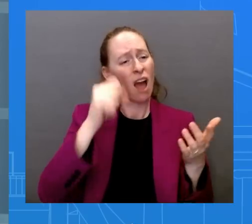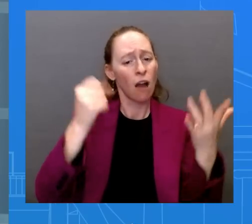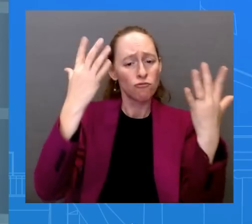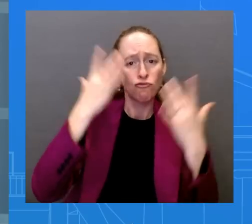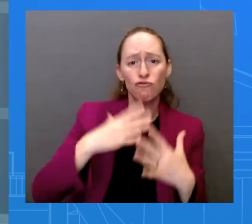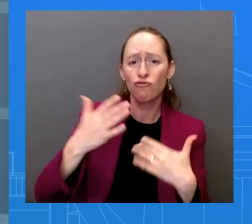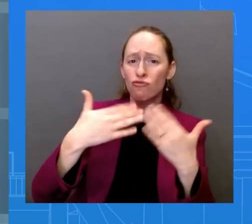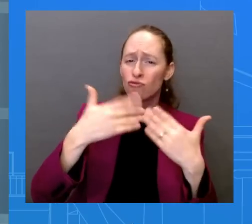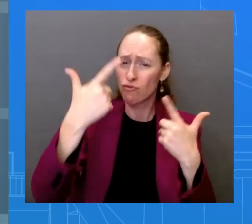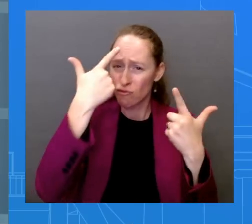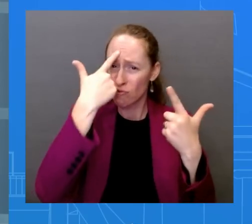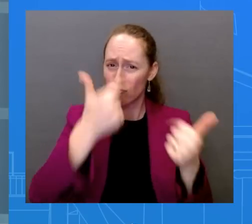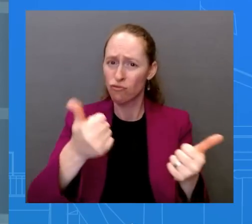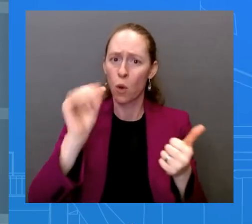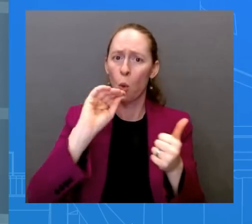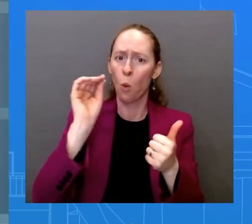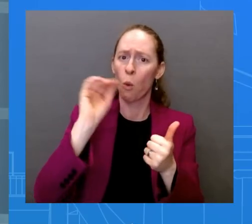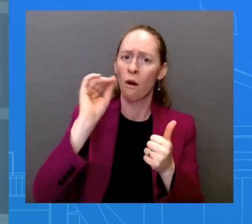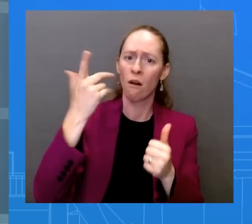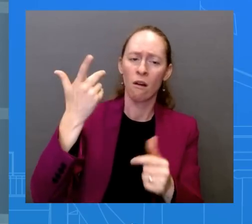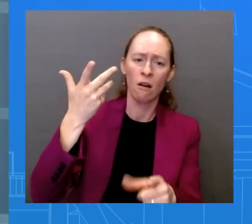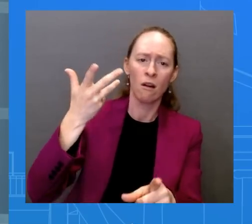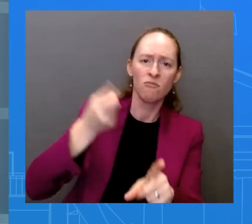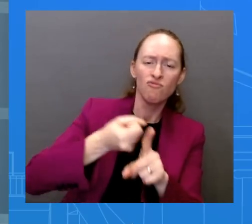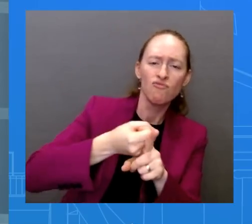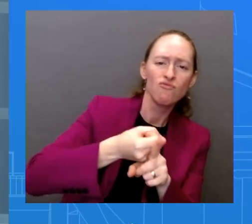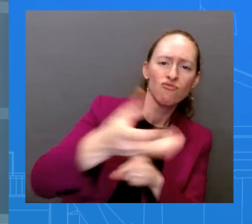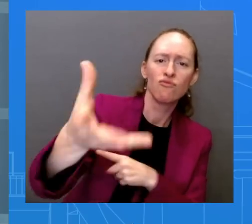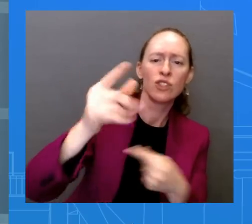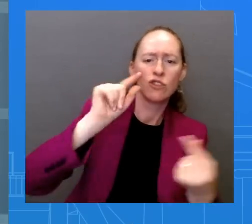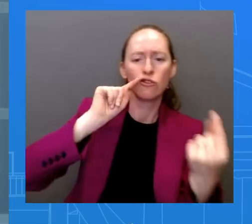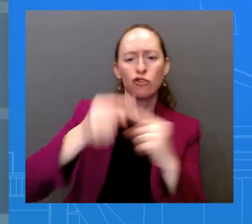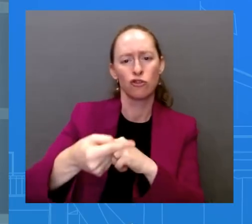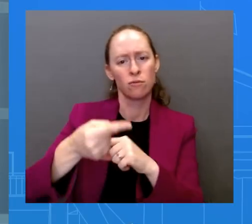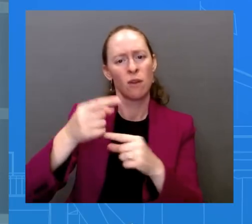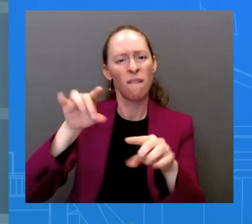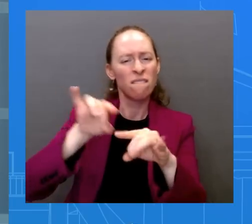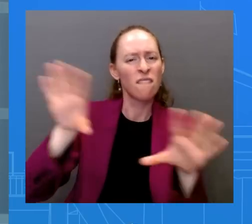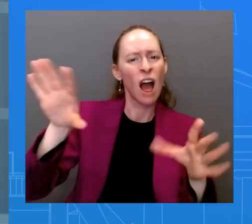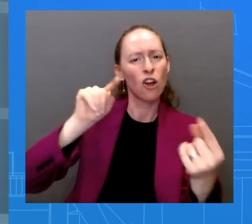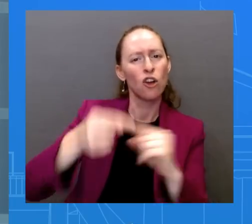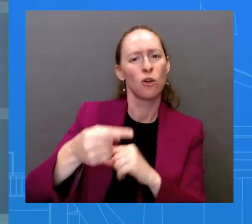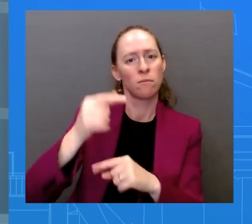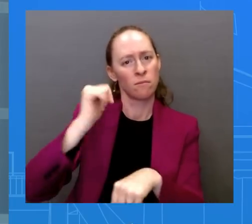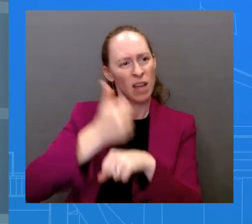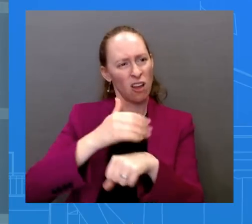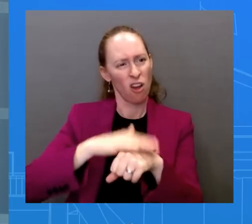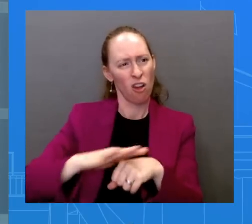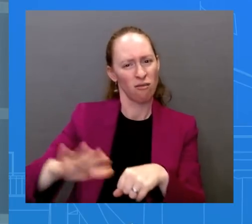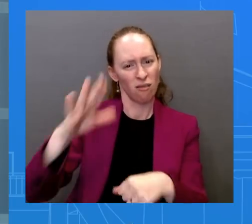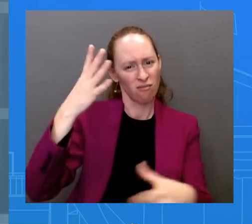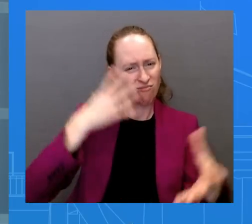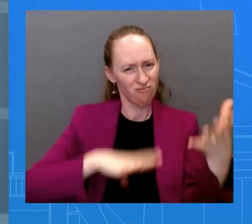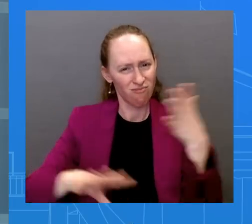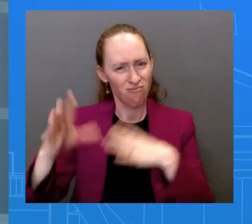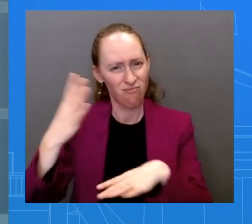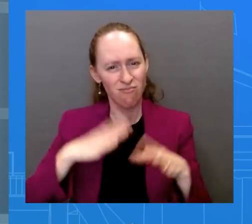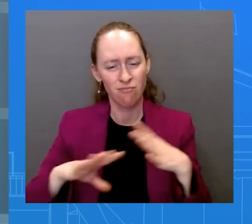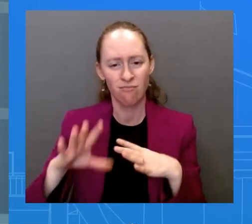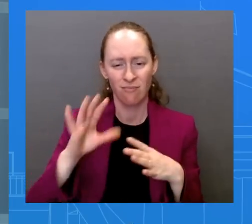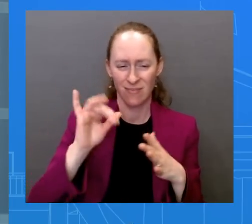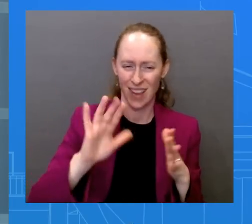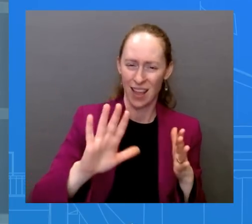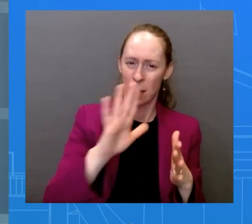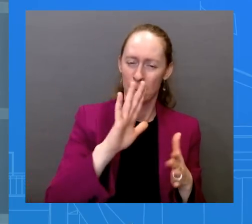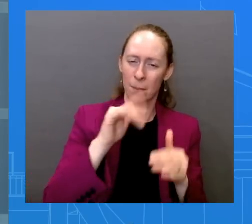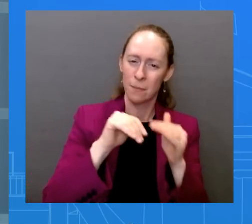end its use of violence against women for exercising their fundamental freedoms. There must be accountability for Mahsa's